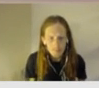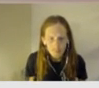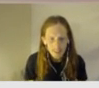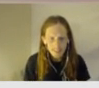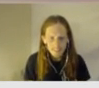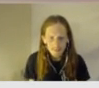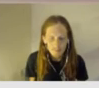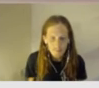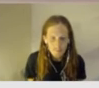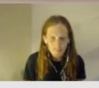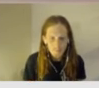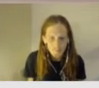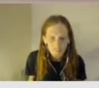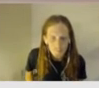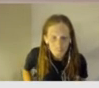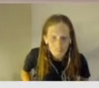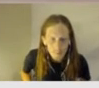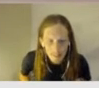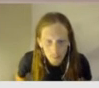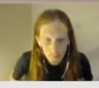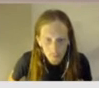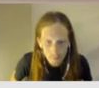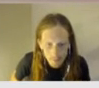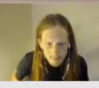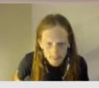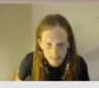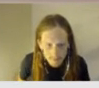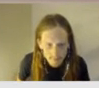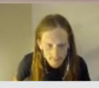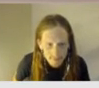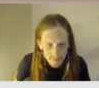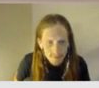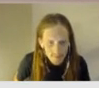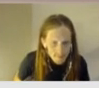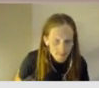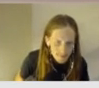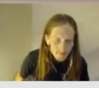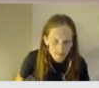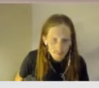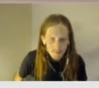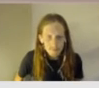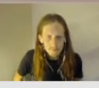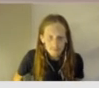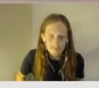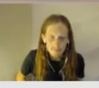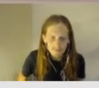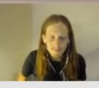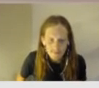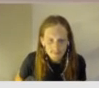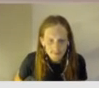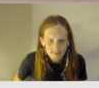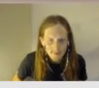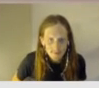walk around with my earbuds in and, like, completely be divorced from really the environment. So one of the very first things I decided to do was leave the phone in the